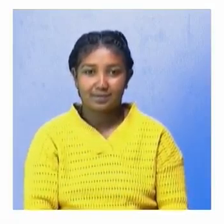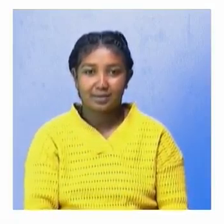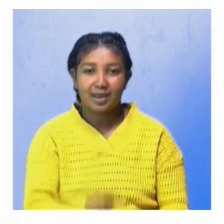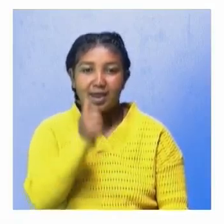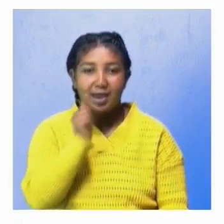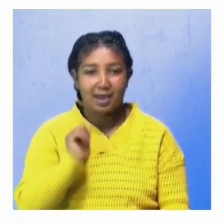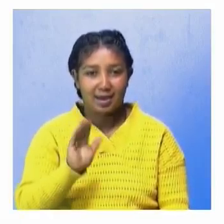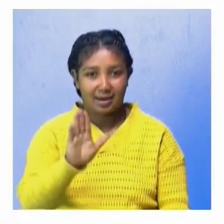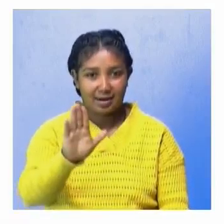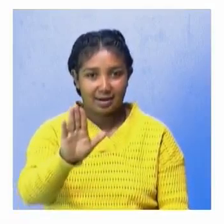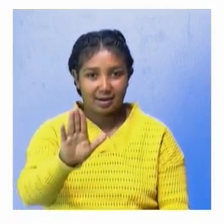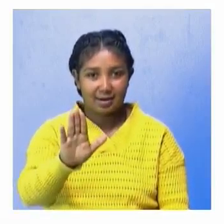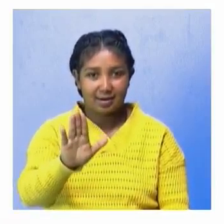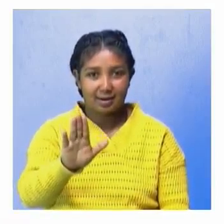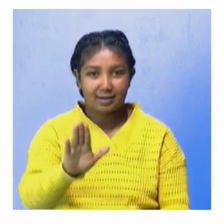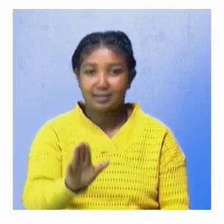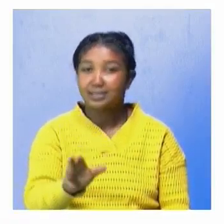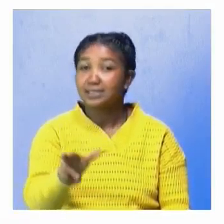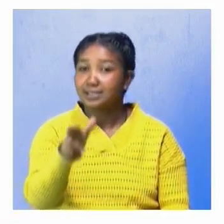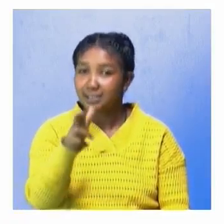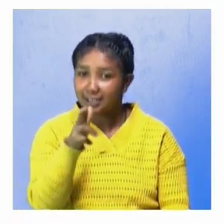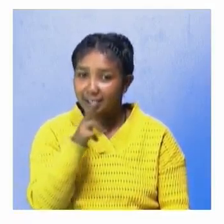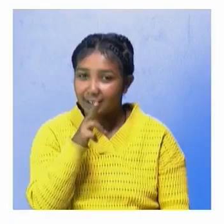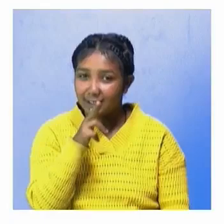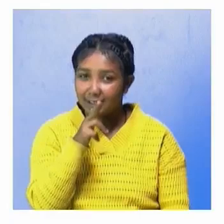her dinner?